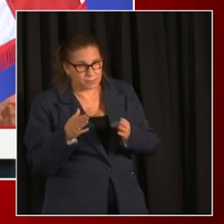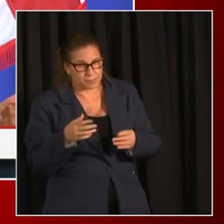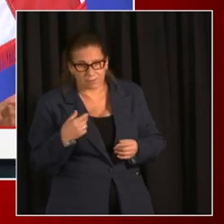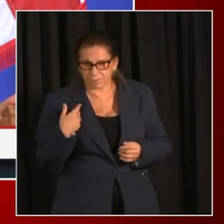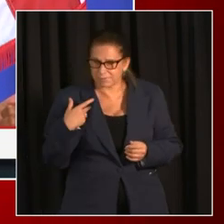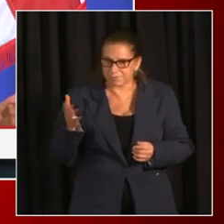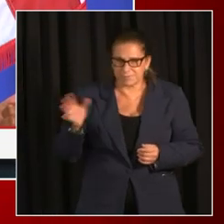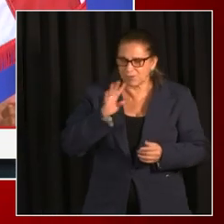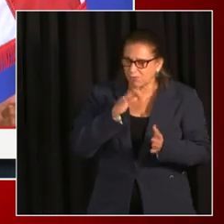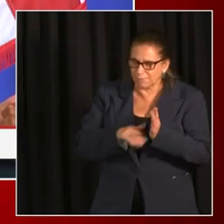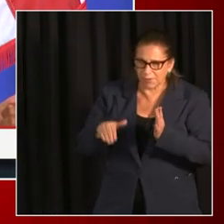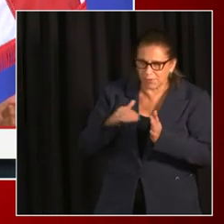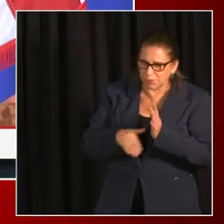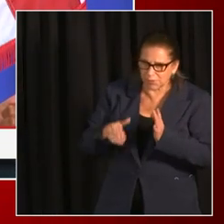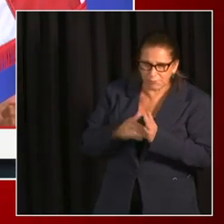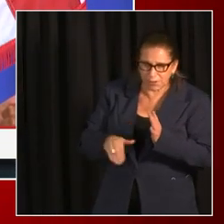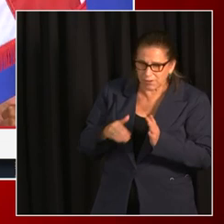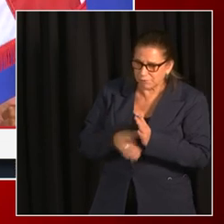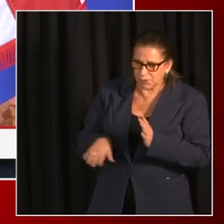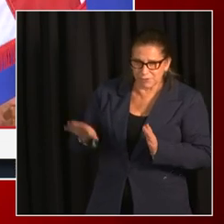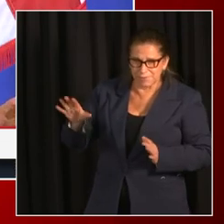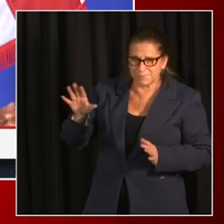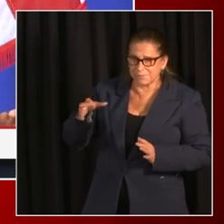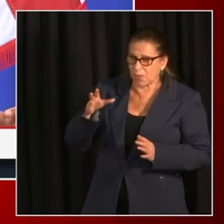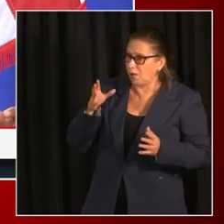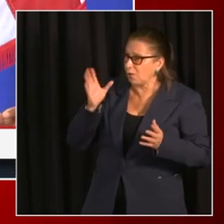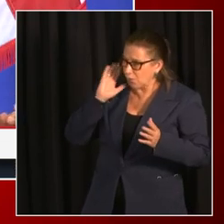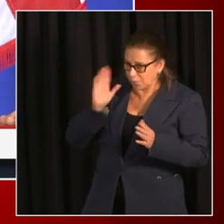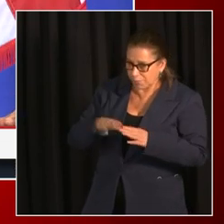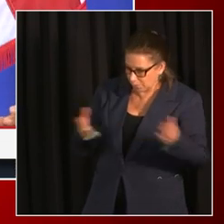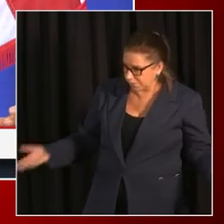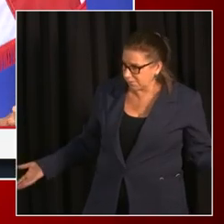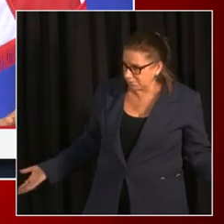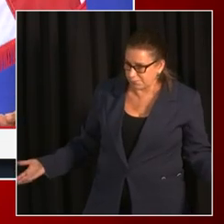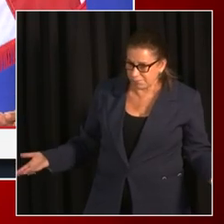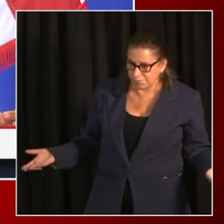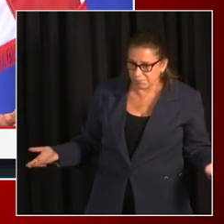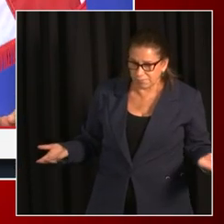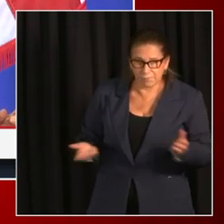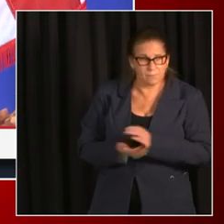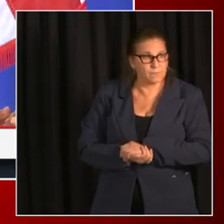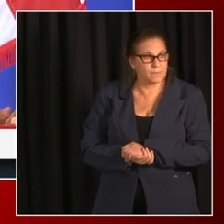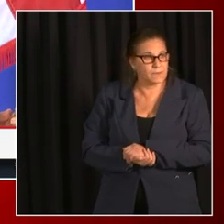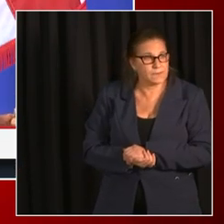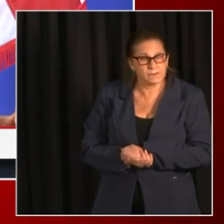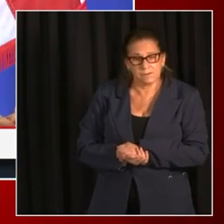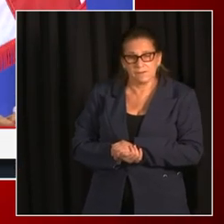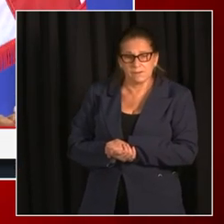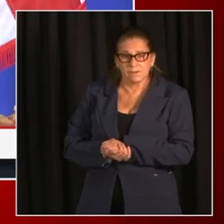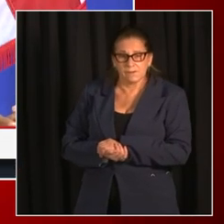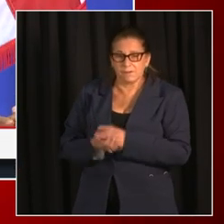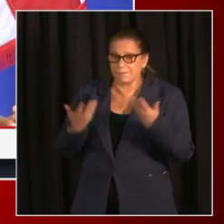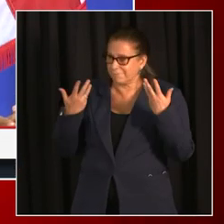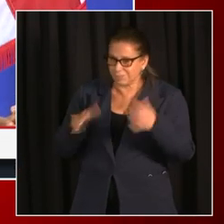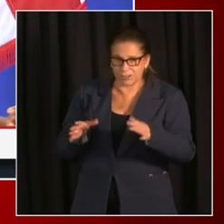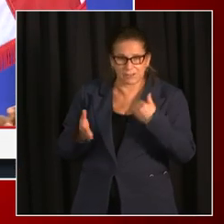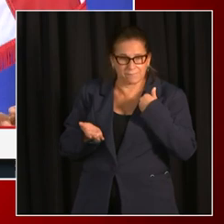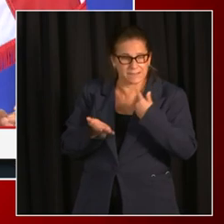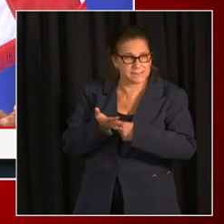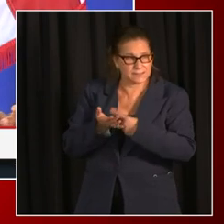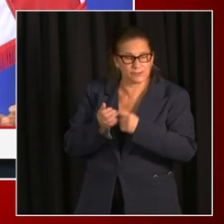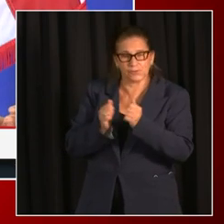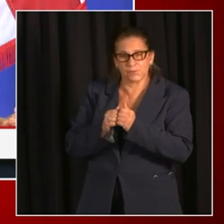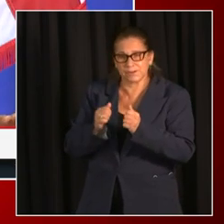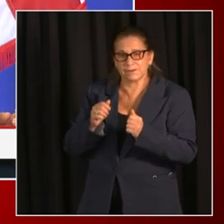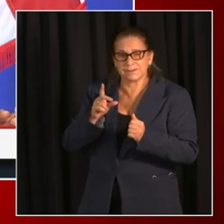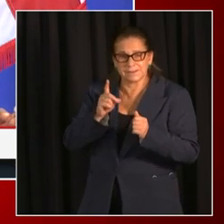every precinct that everybody is used to voting at should be open, yes. And so I have had that discussion with the